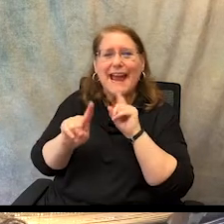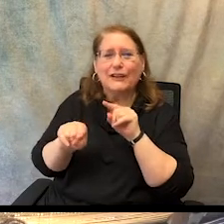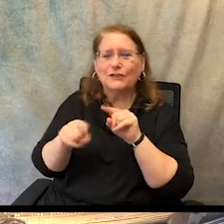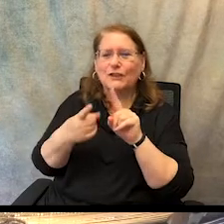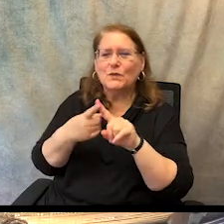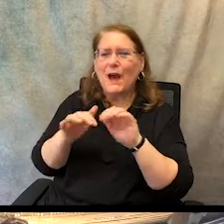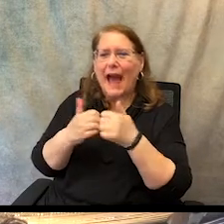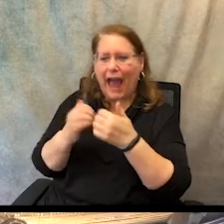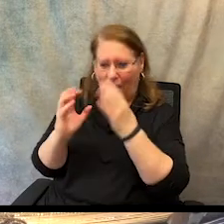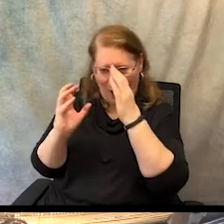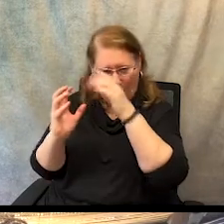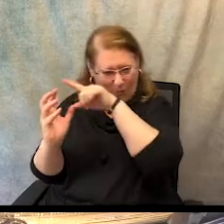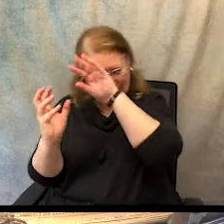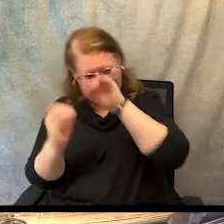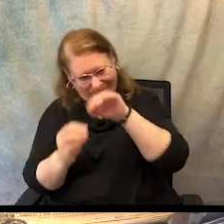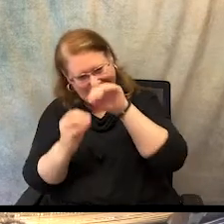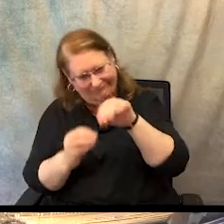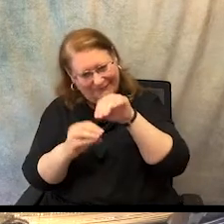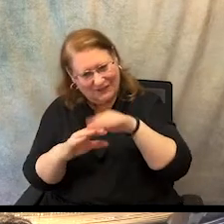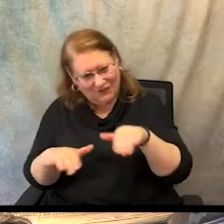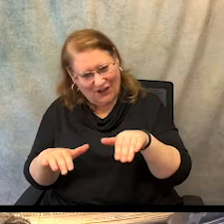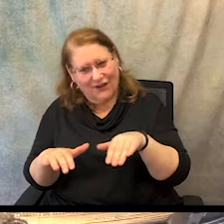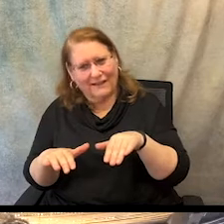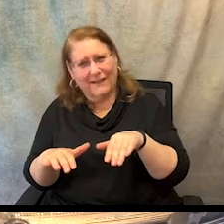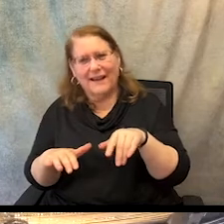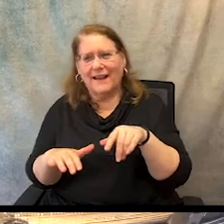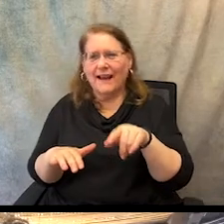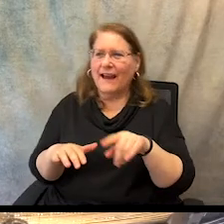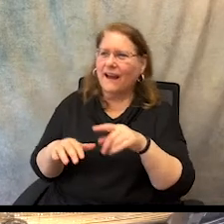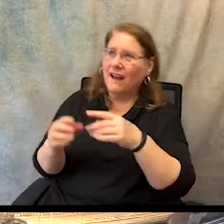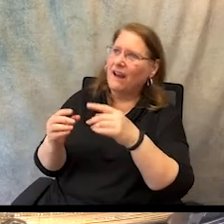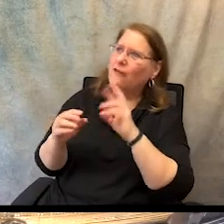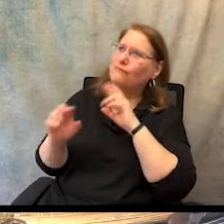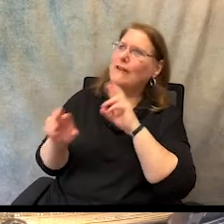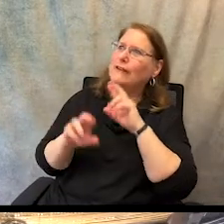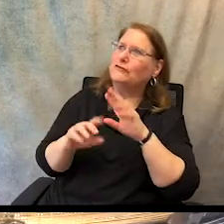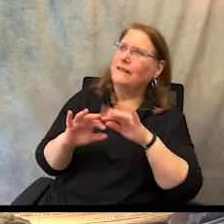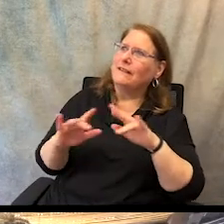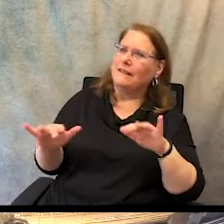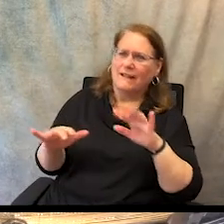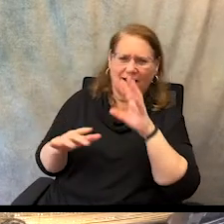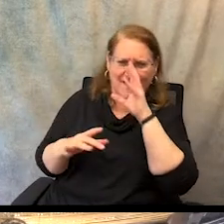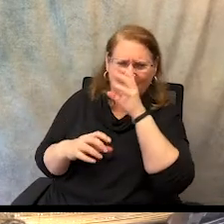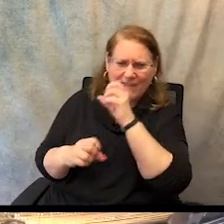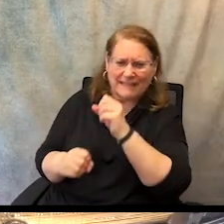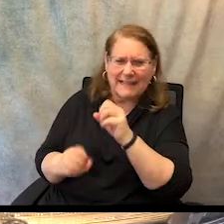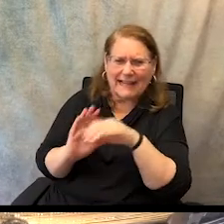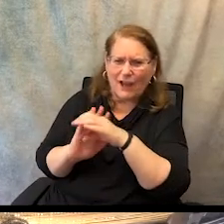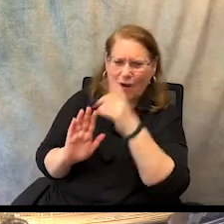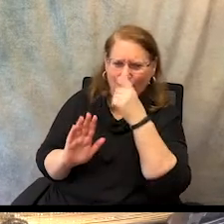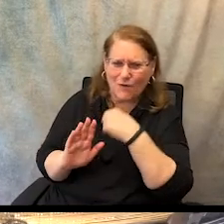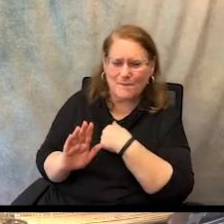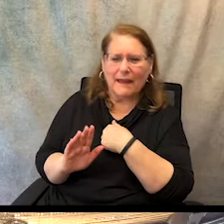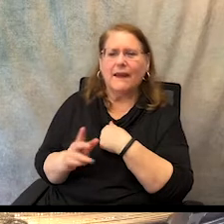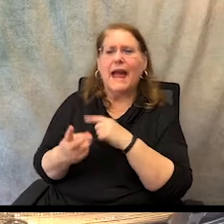reactions to how they're being educated by the teacher, which was one of the most fascinating characters for